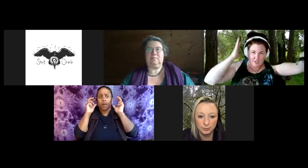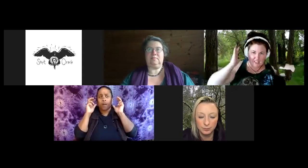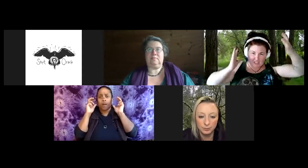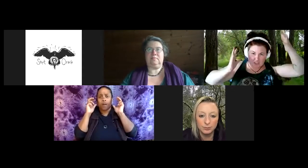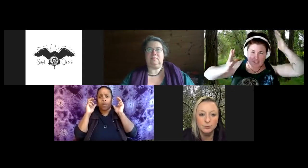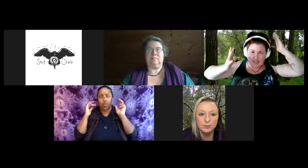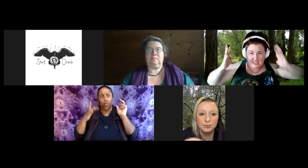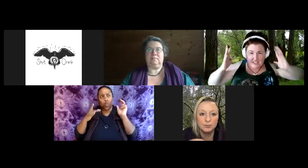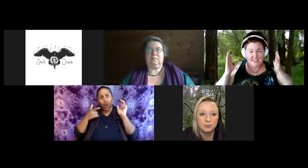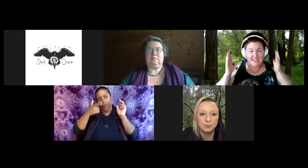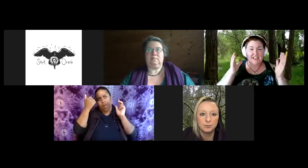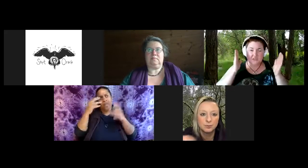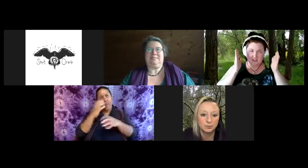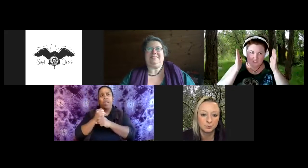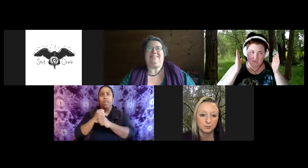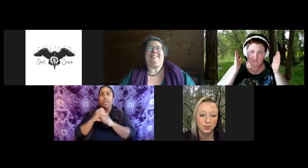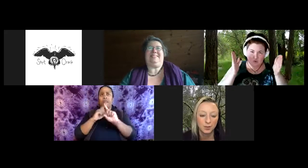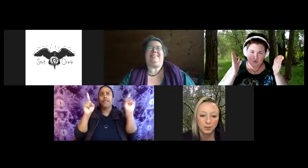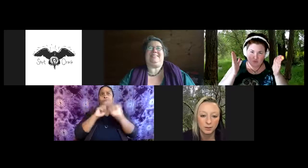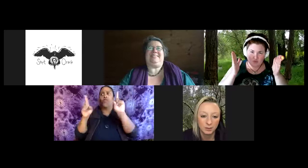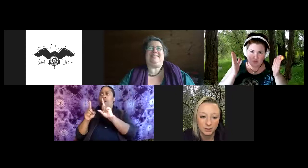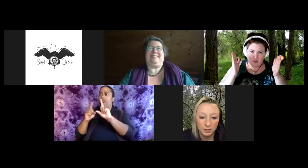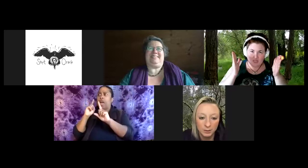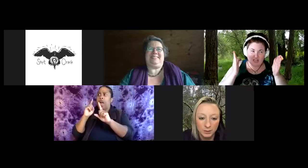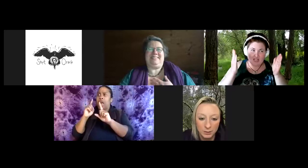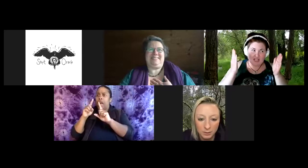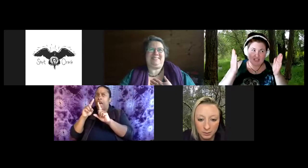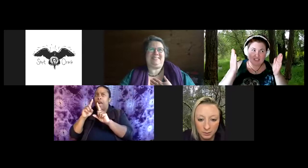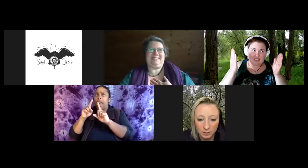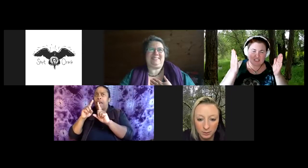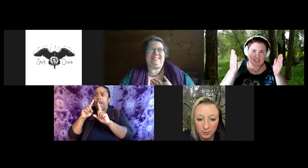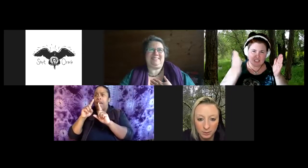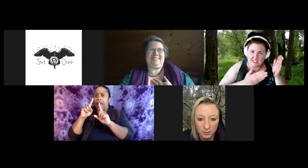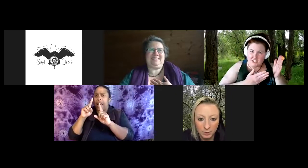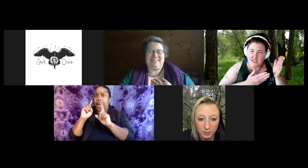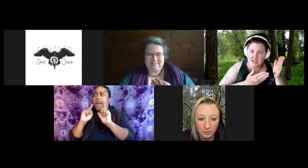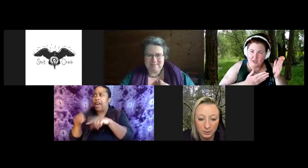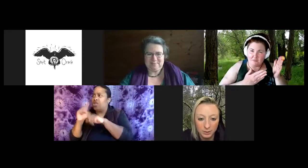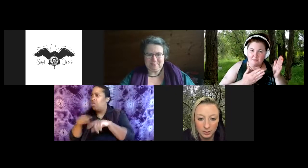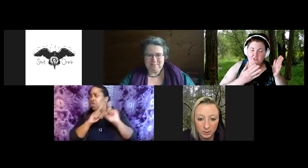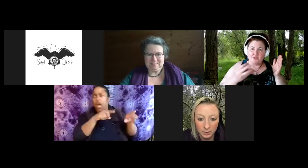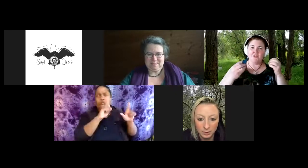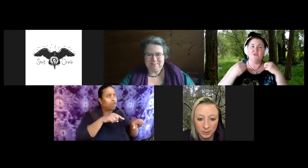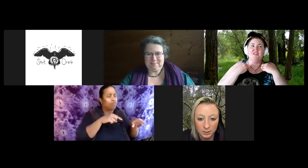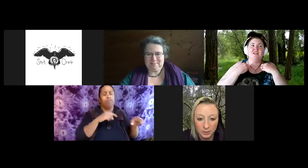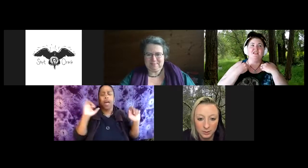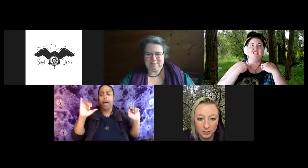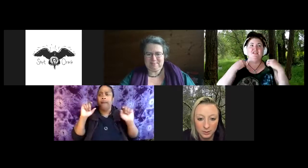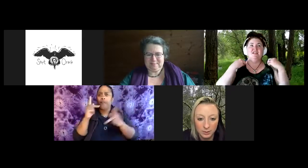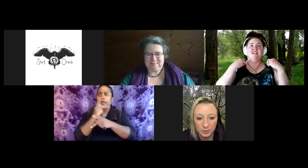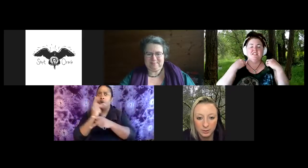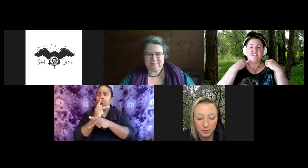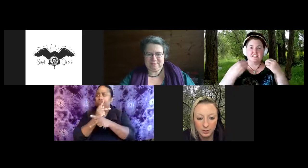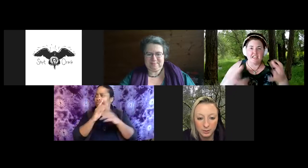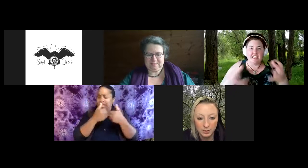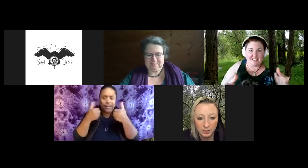like multiple answers happening, and you have to sort of sort through and clear it up so that you can